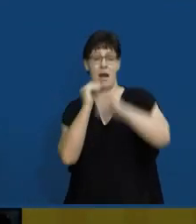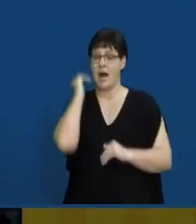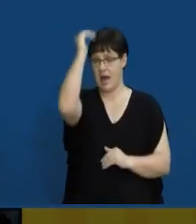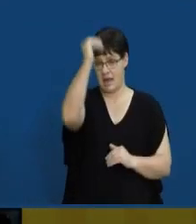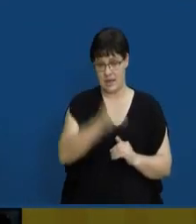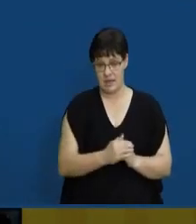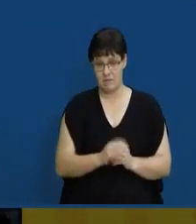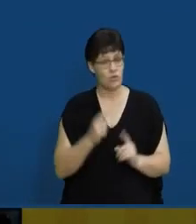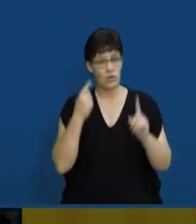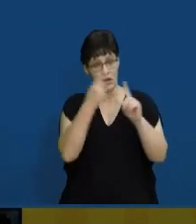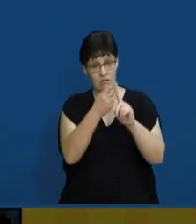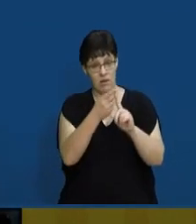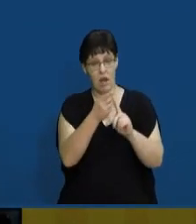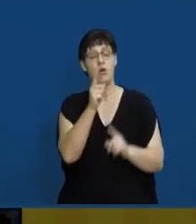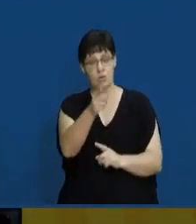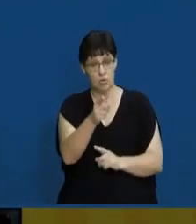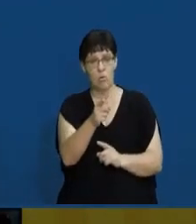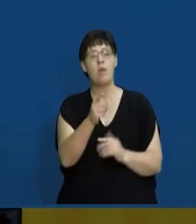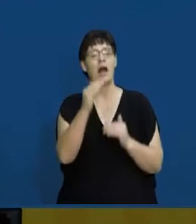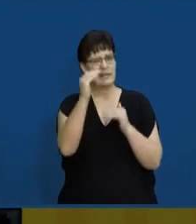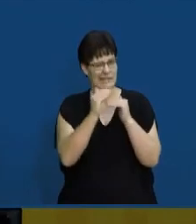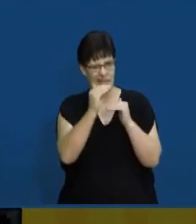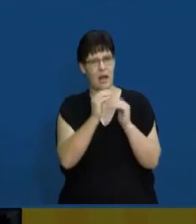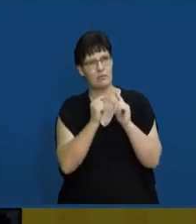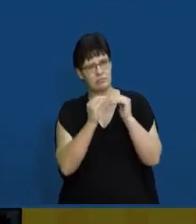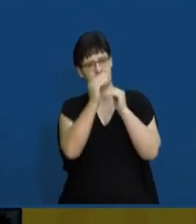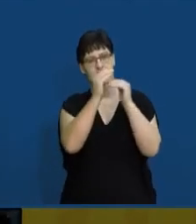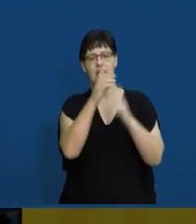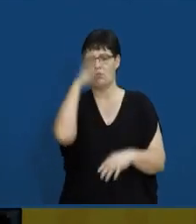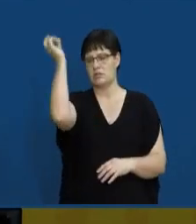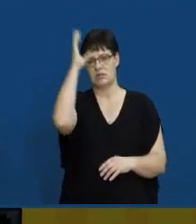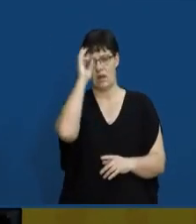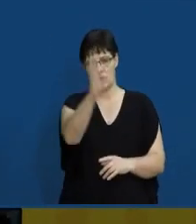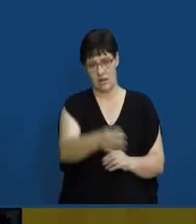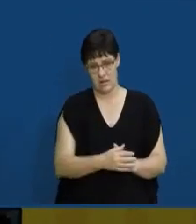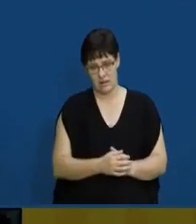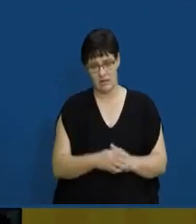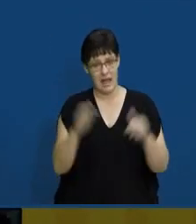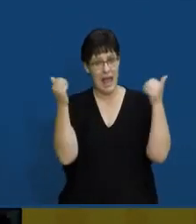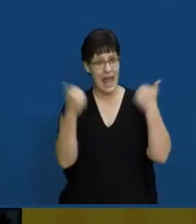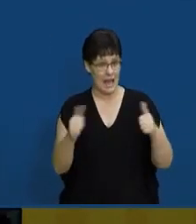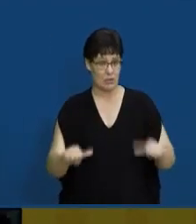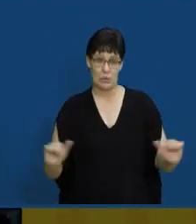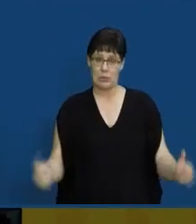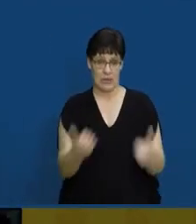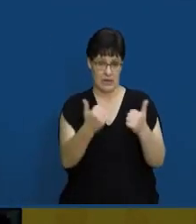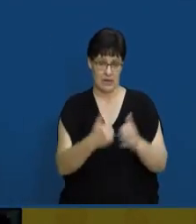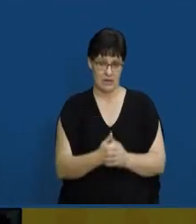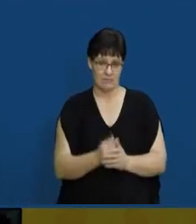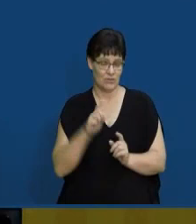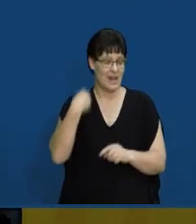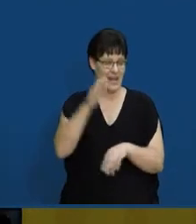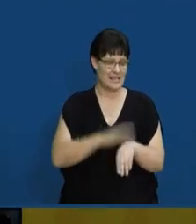there, you definitely will be a shining star, an accounting shining star. Until the next